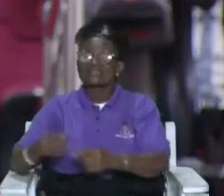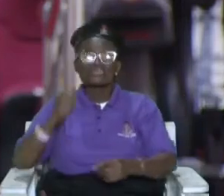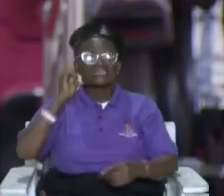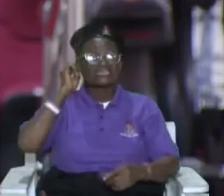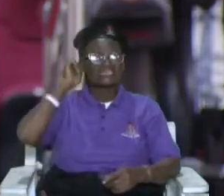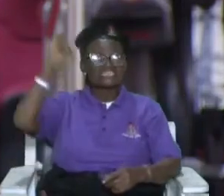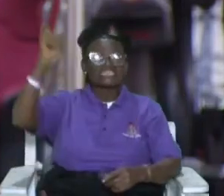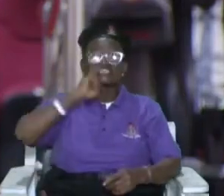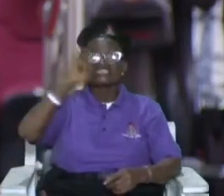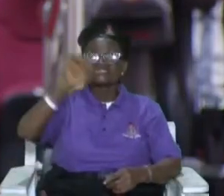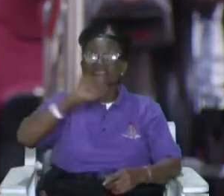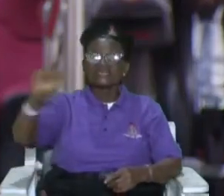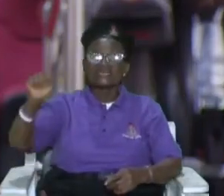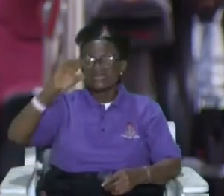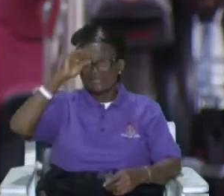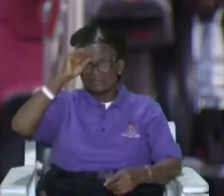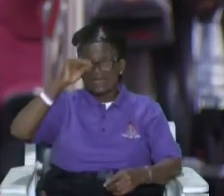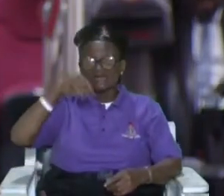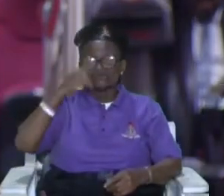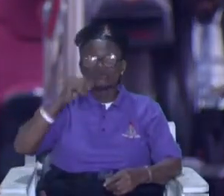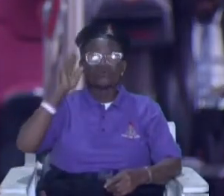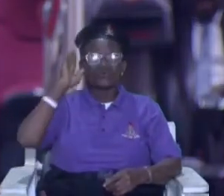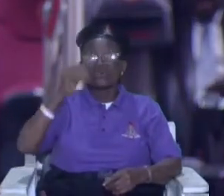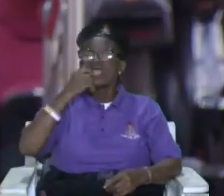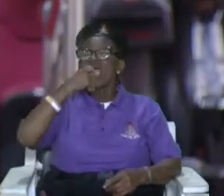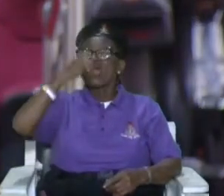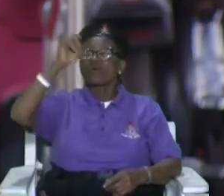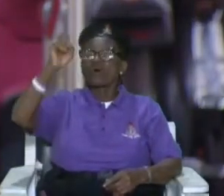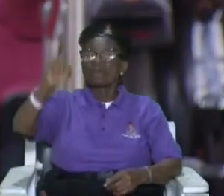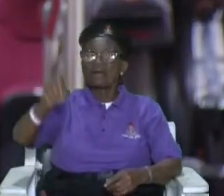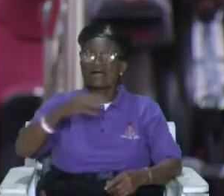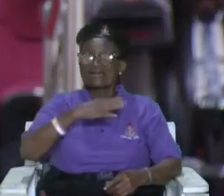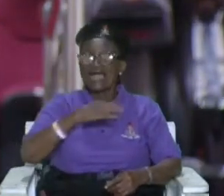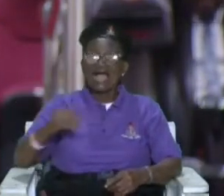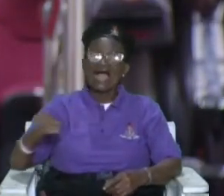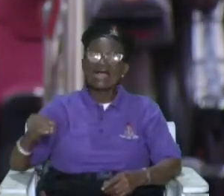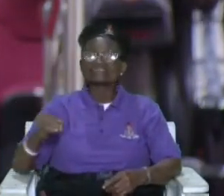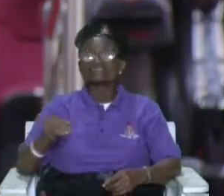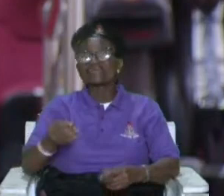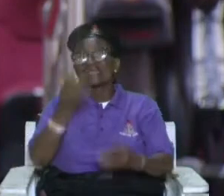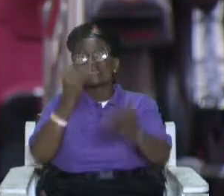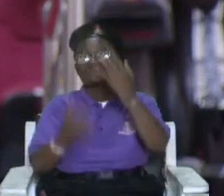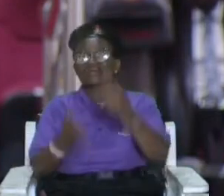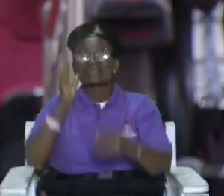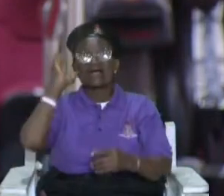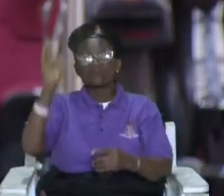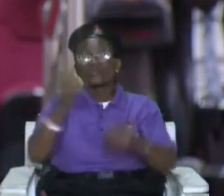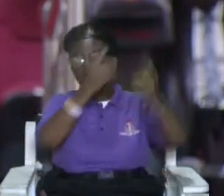who will command and fire will fall.